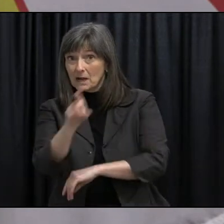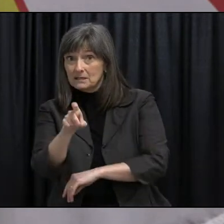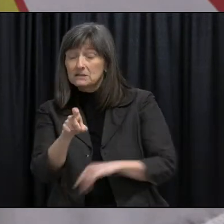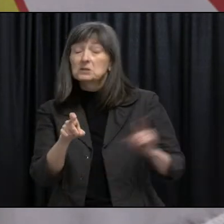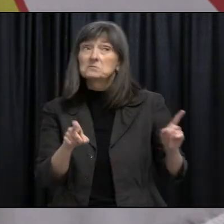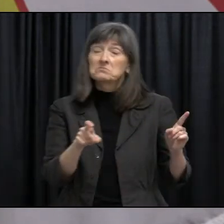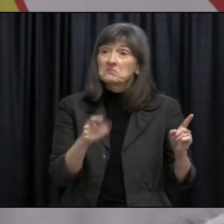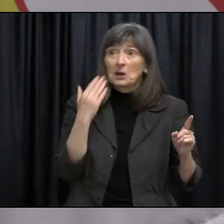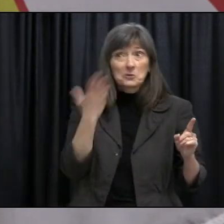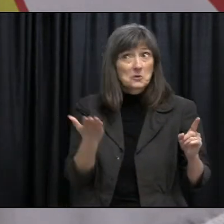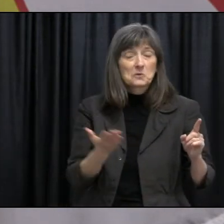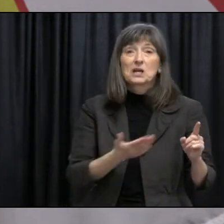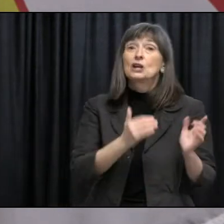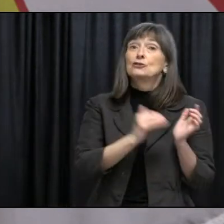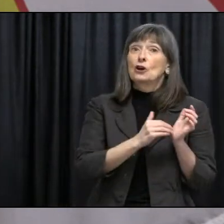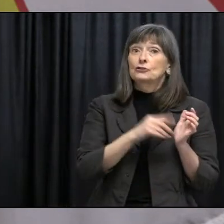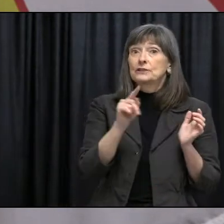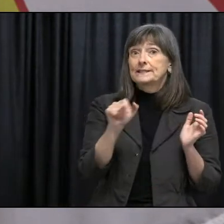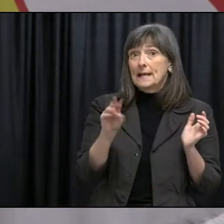suggested 75 with 20%